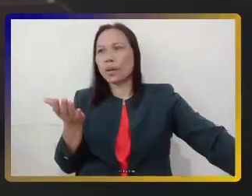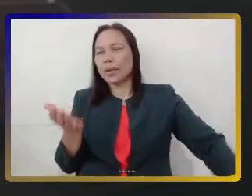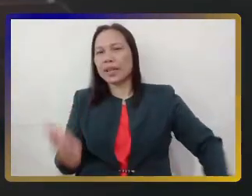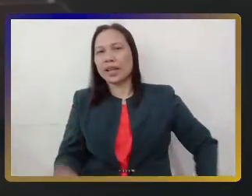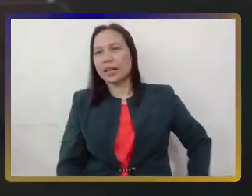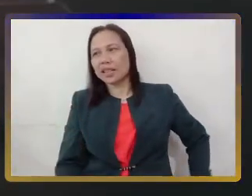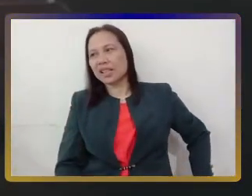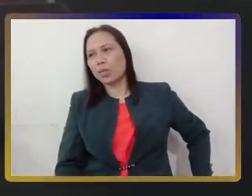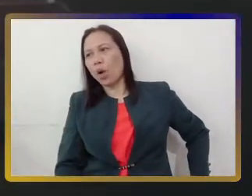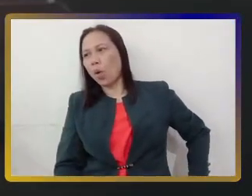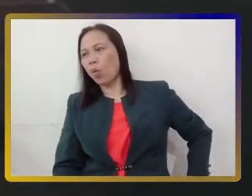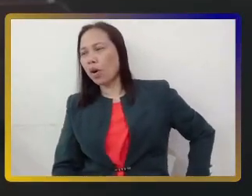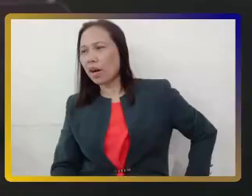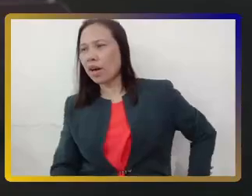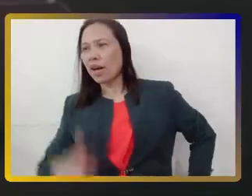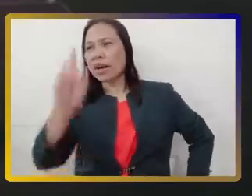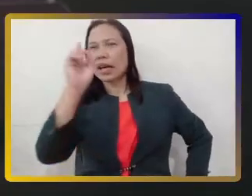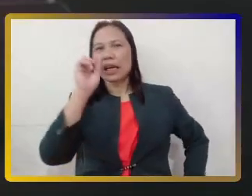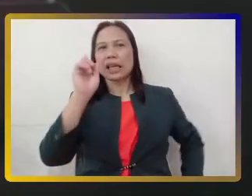repentance